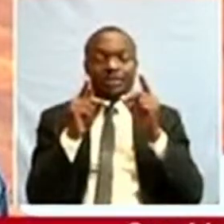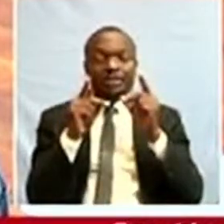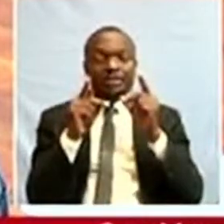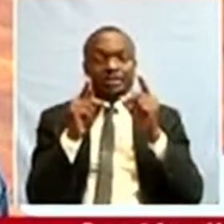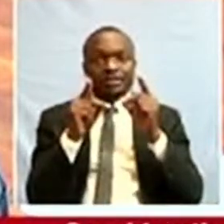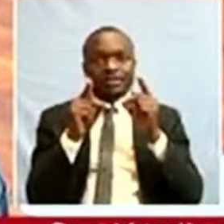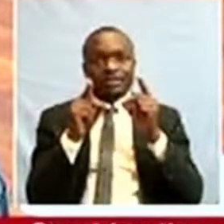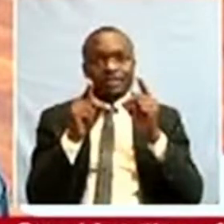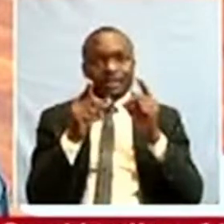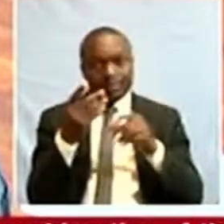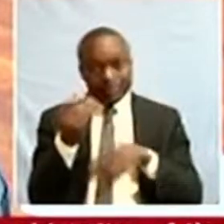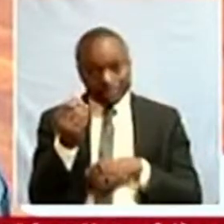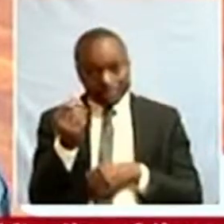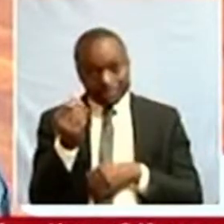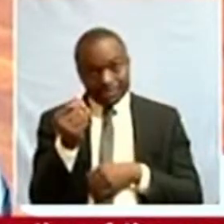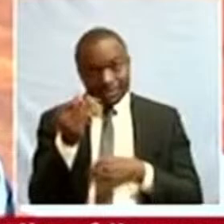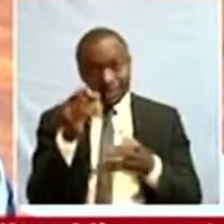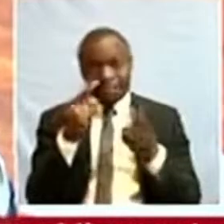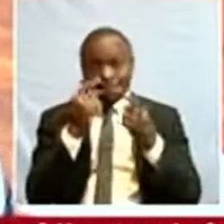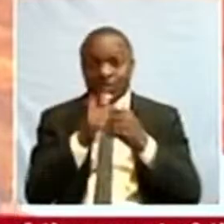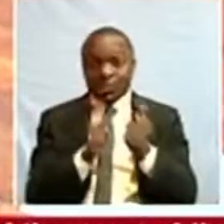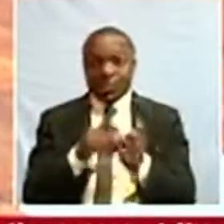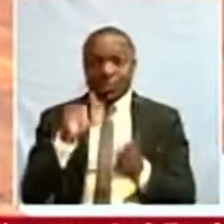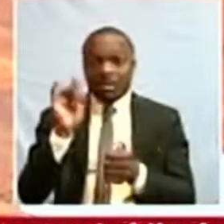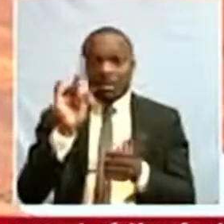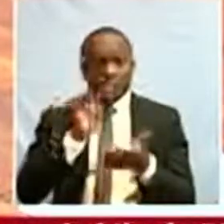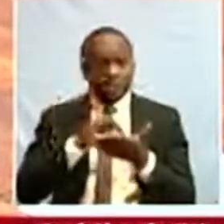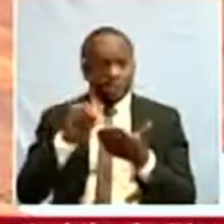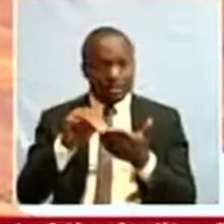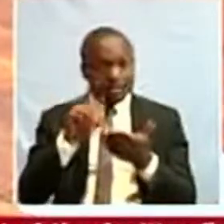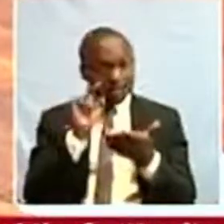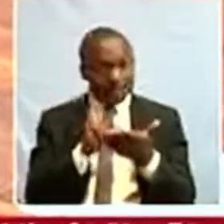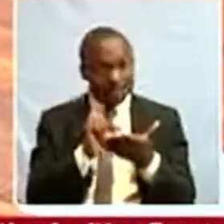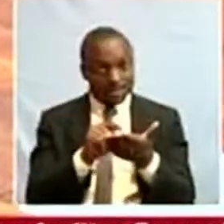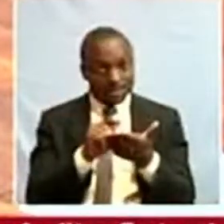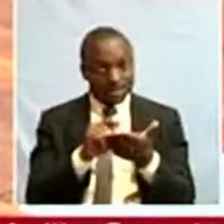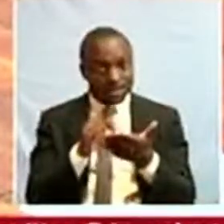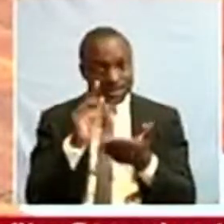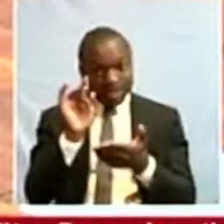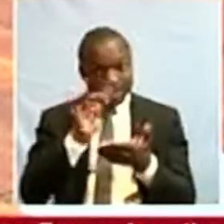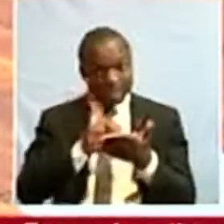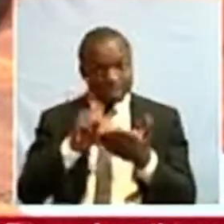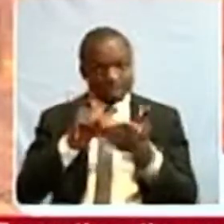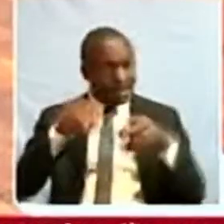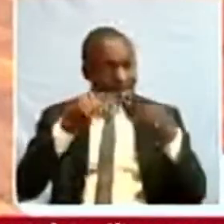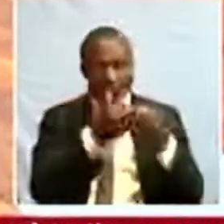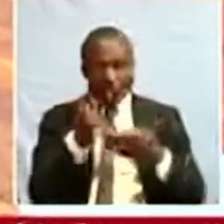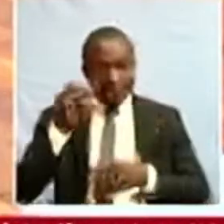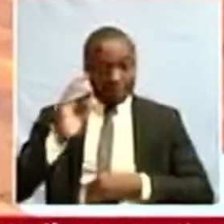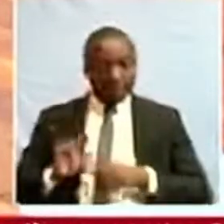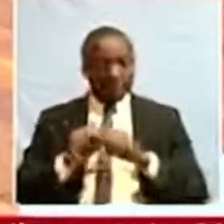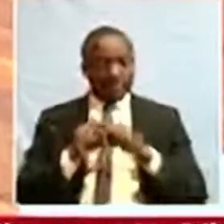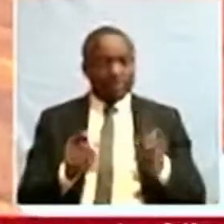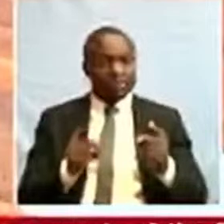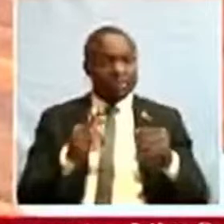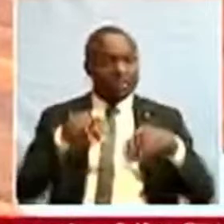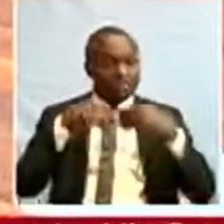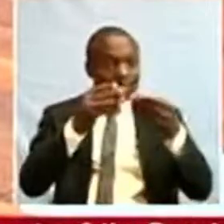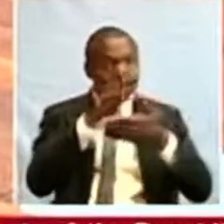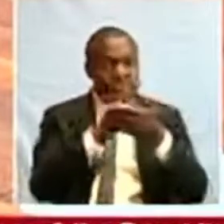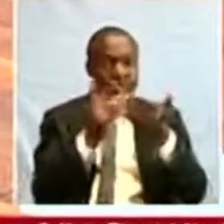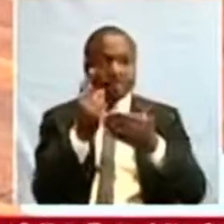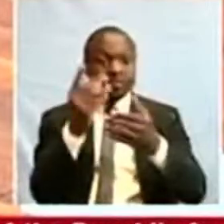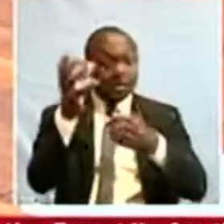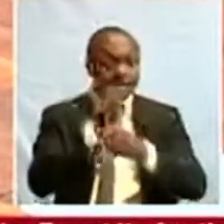18 million worth of inputs you could have given to other farmers or other beneficiaries, but they went to, it's like someone gets